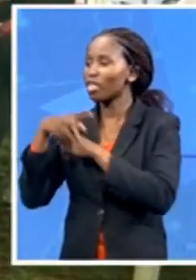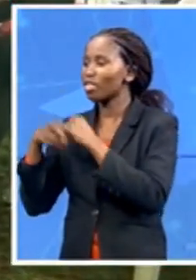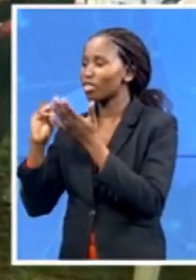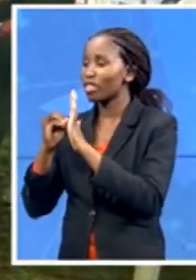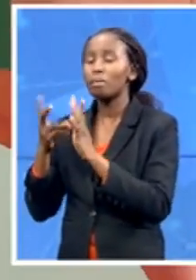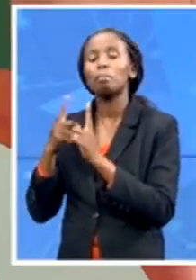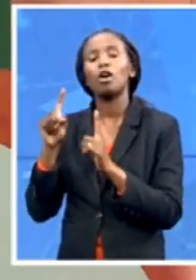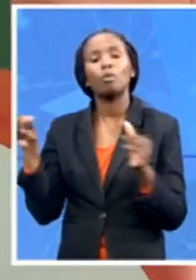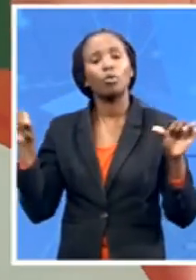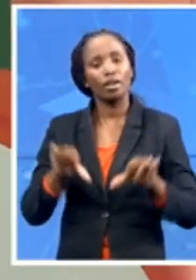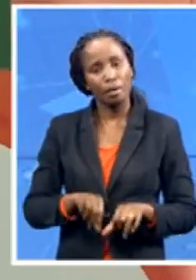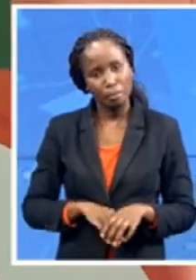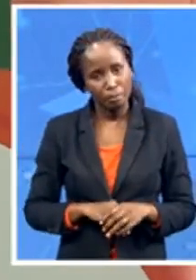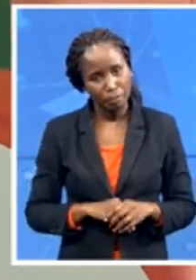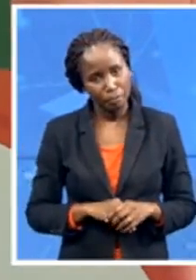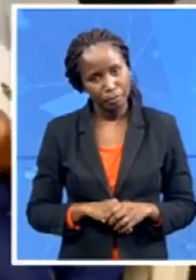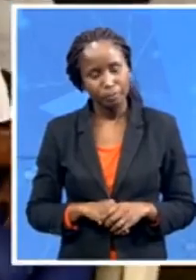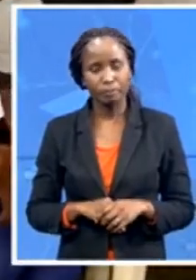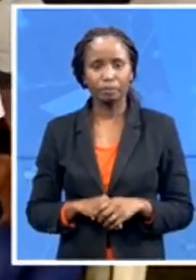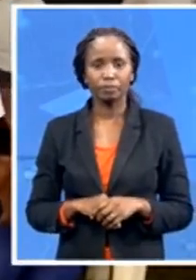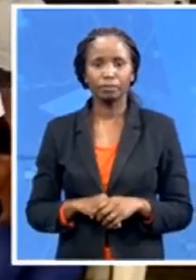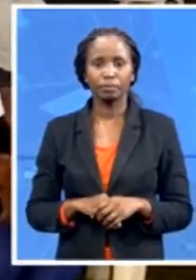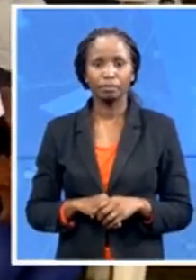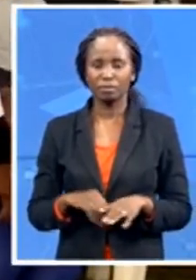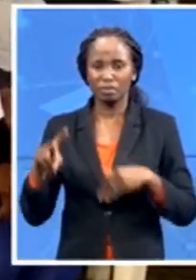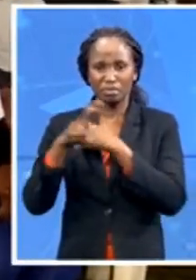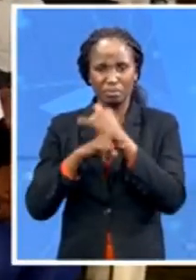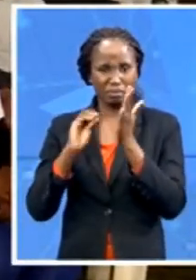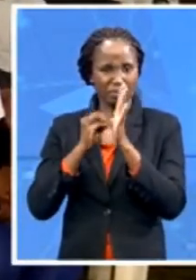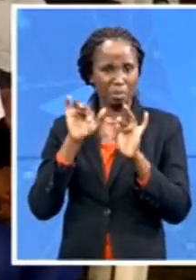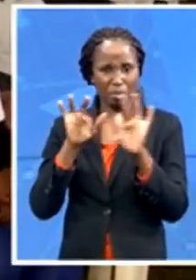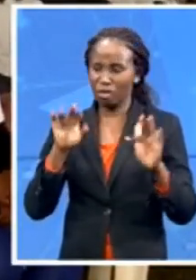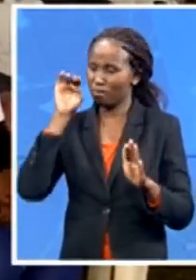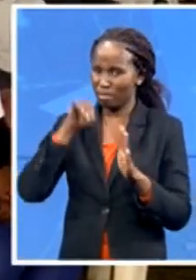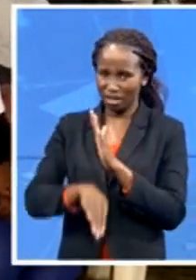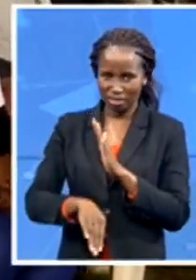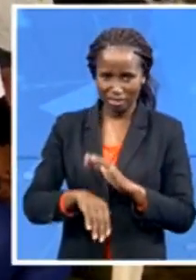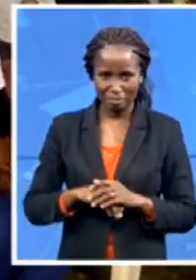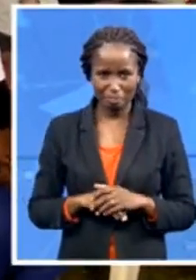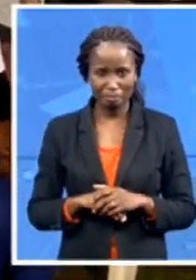Phansi ngamasela phansi. Mbano vote.